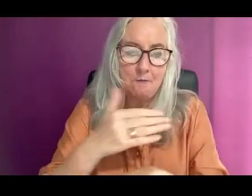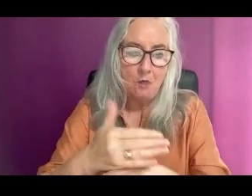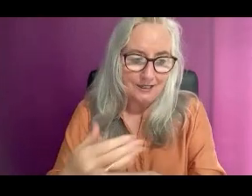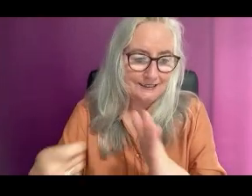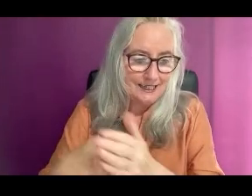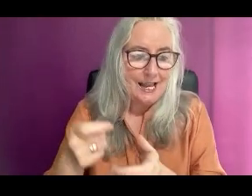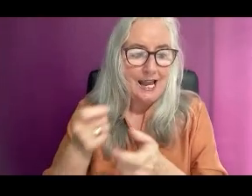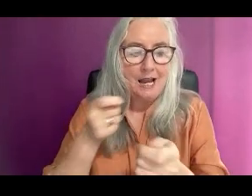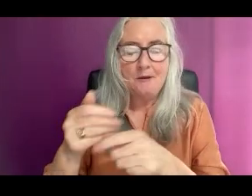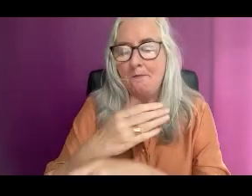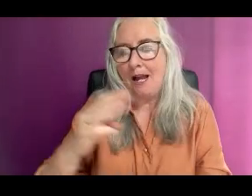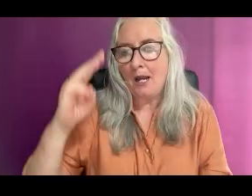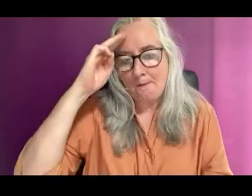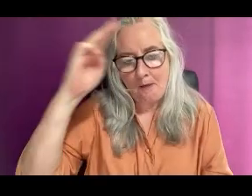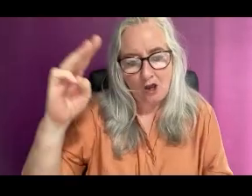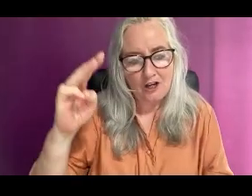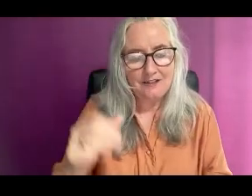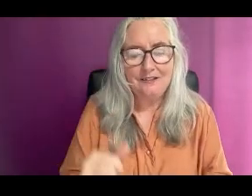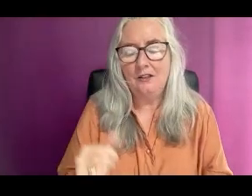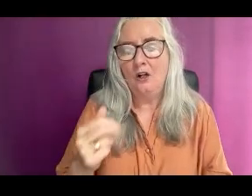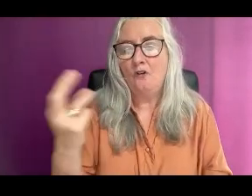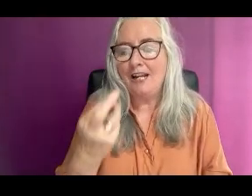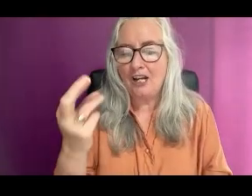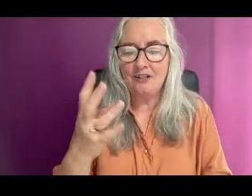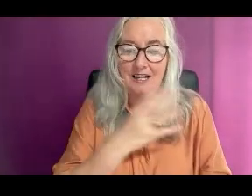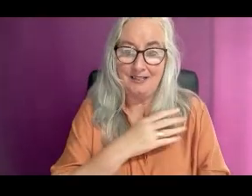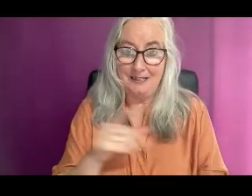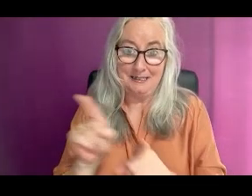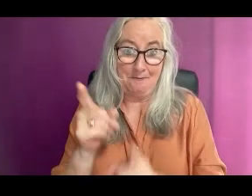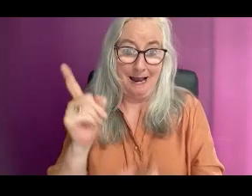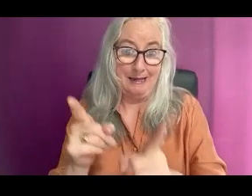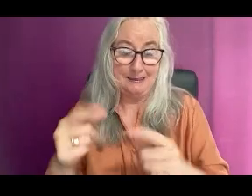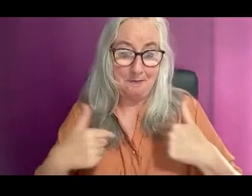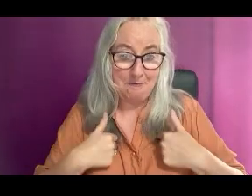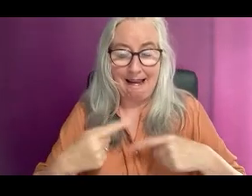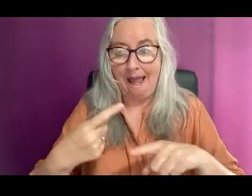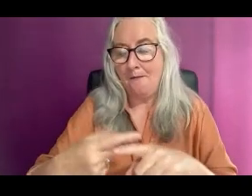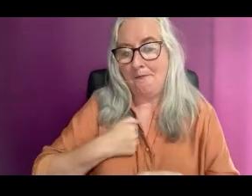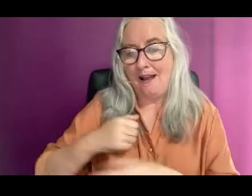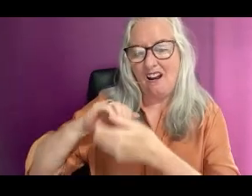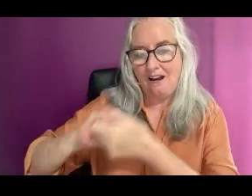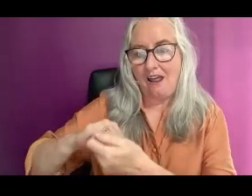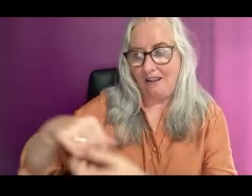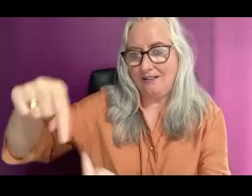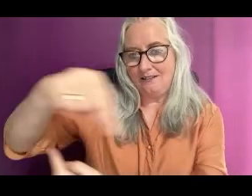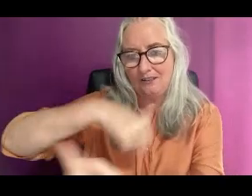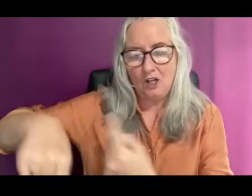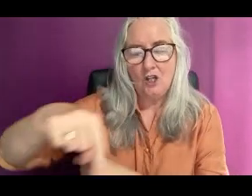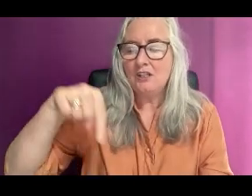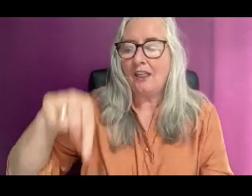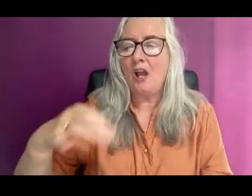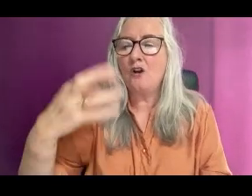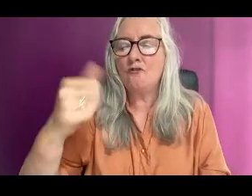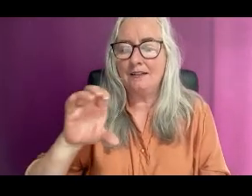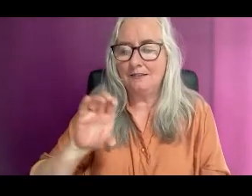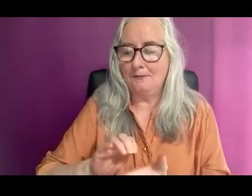by employer relations officers, so like the likes of myself and my colleagues. So this grant reimburses the